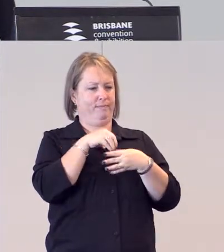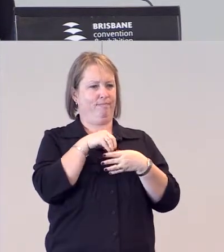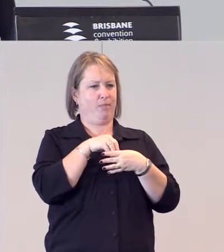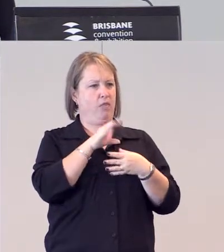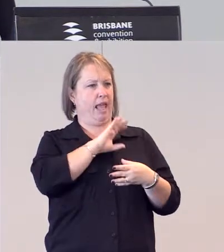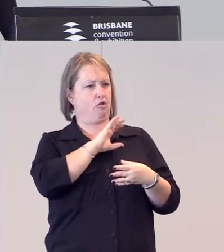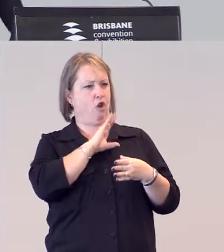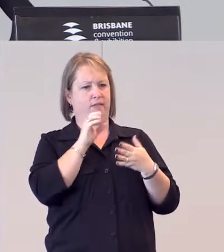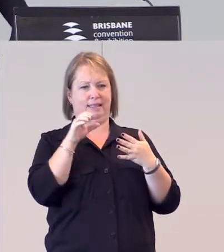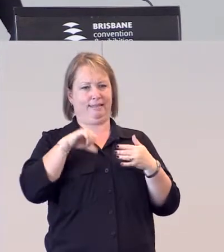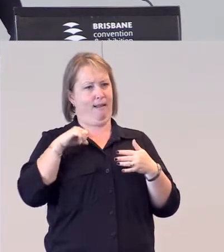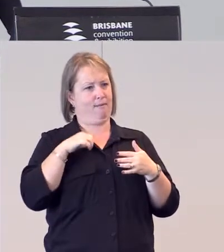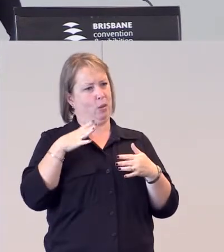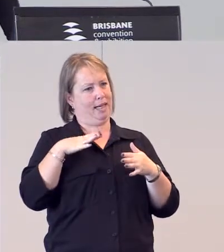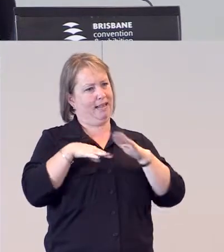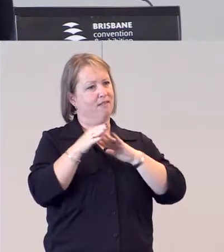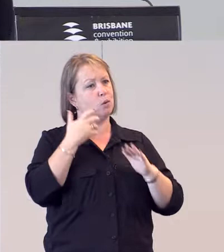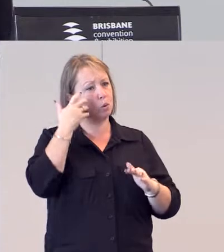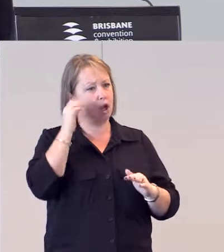staff that you will need into the future?